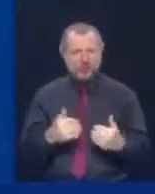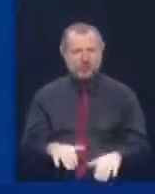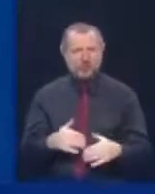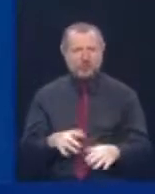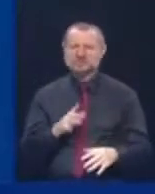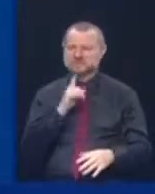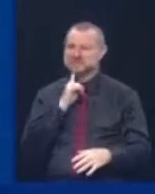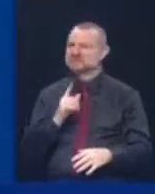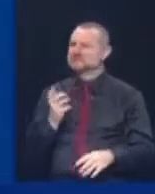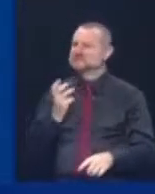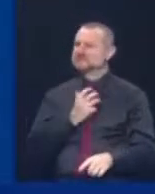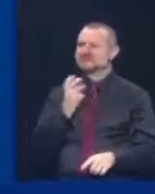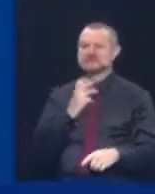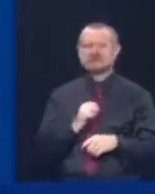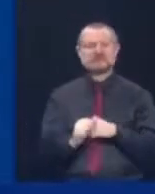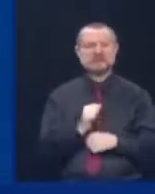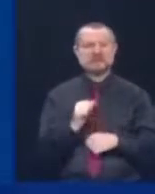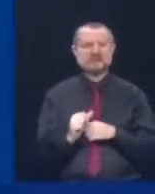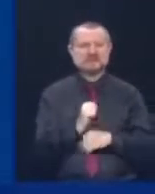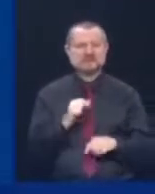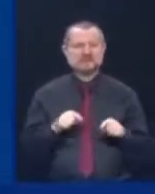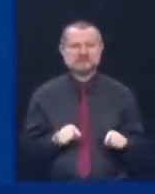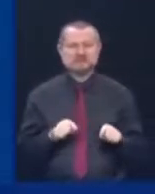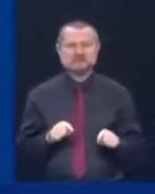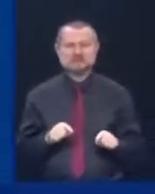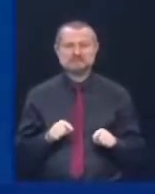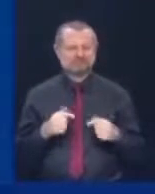that is a dangerous situation.